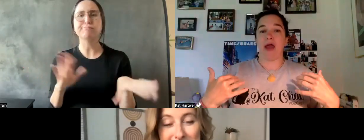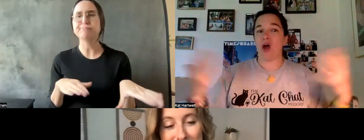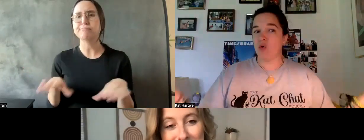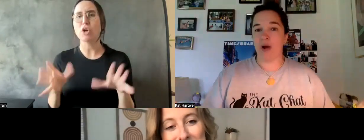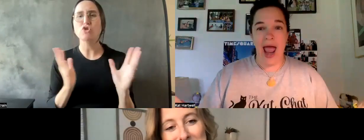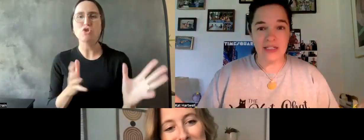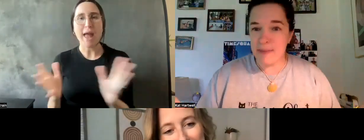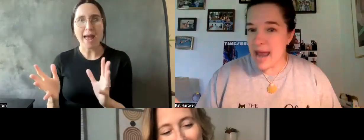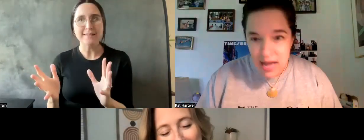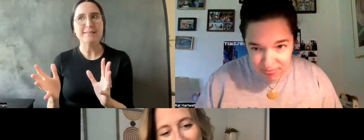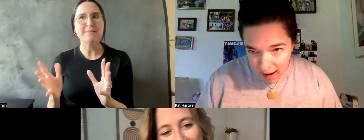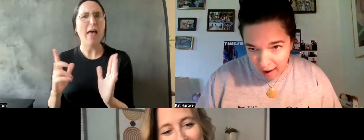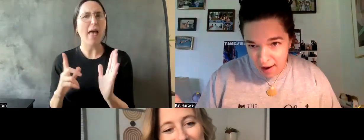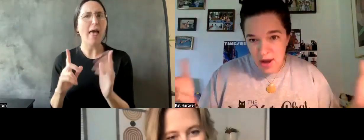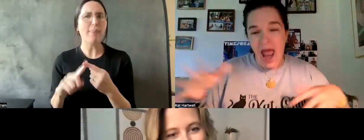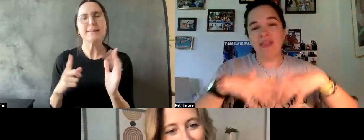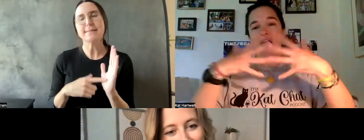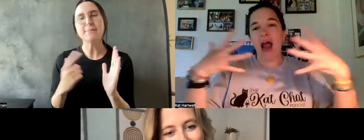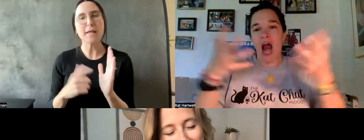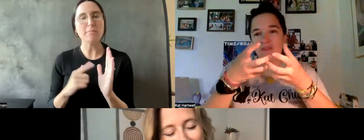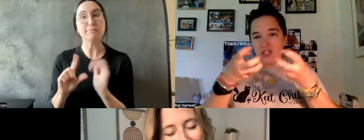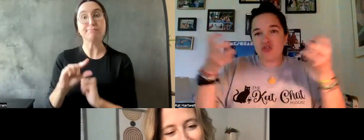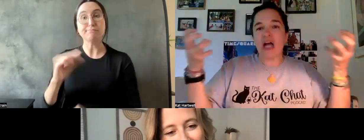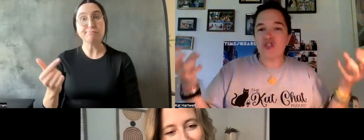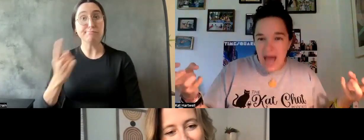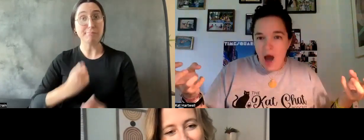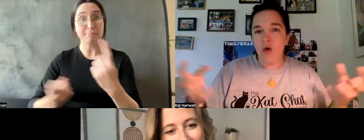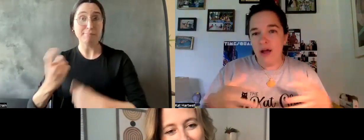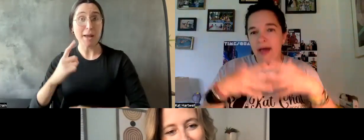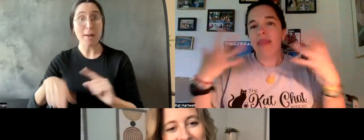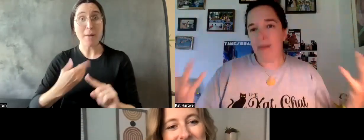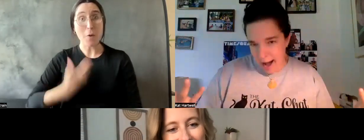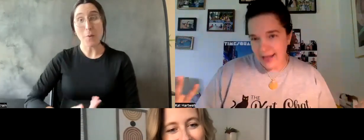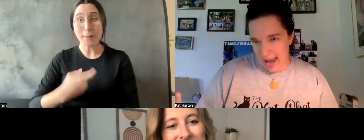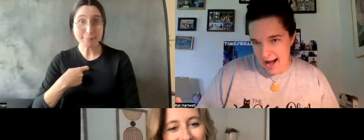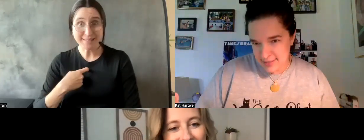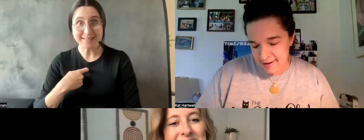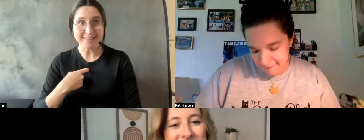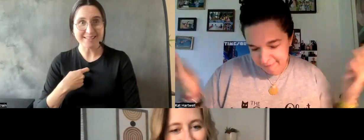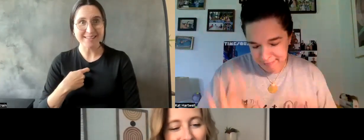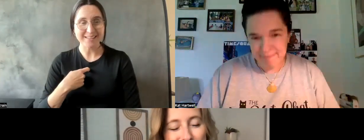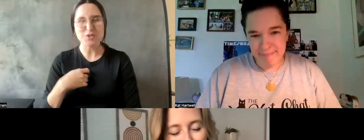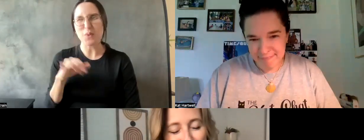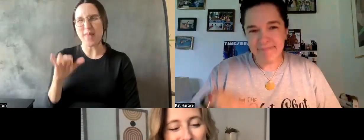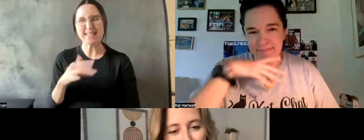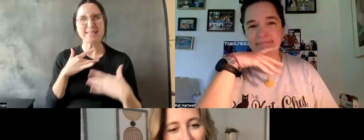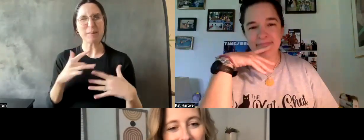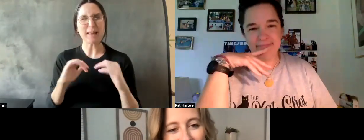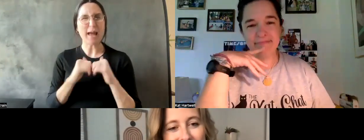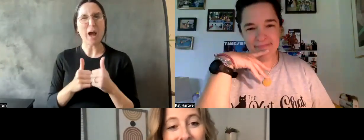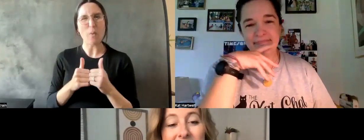me better, you can ask me anything. And then that kind of drives you down the podcast. Yeah.